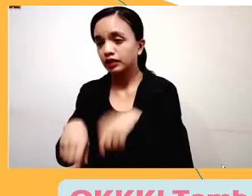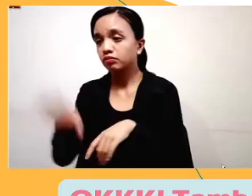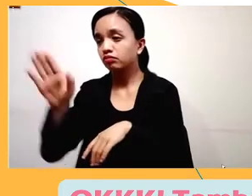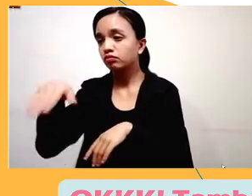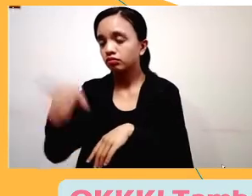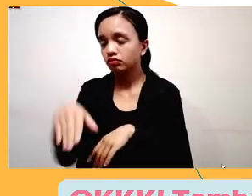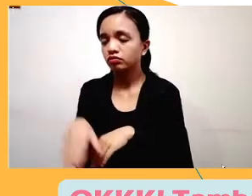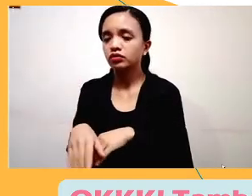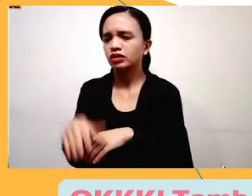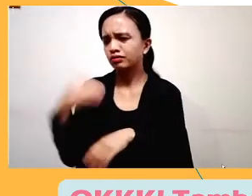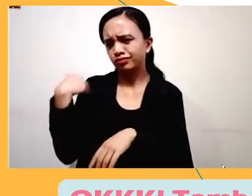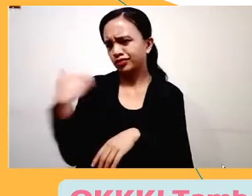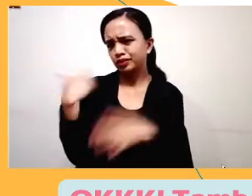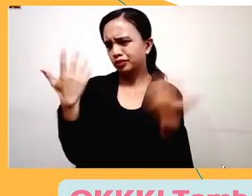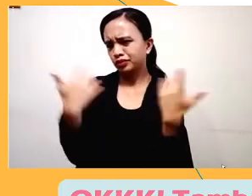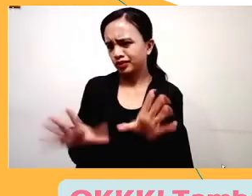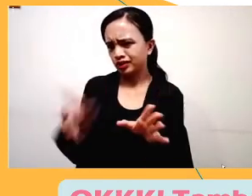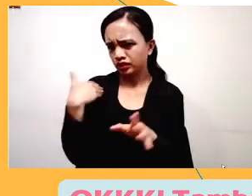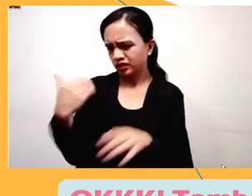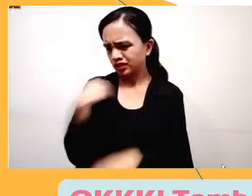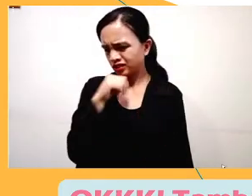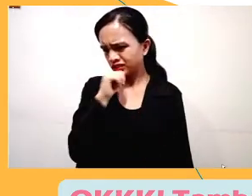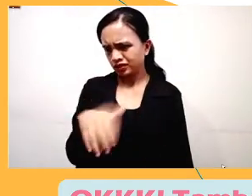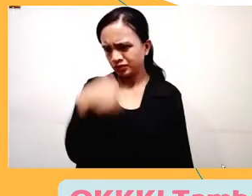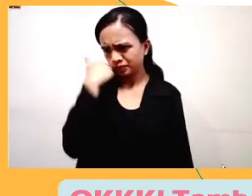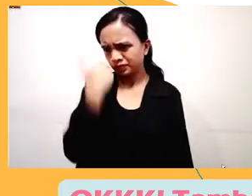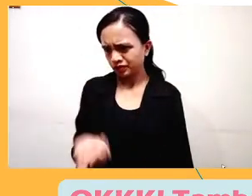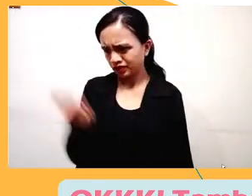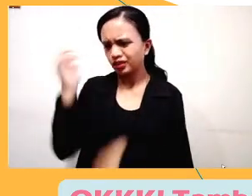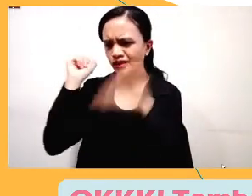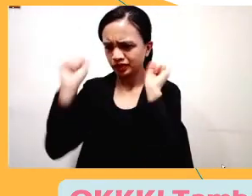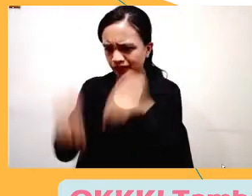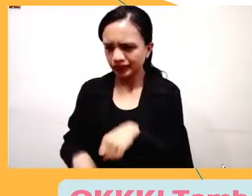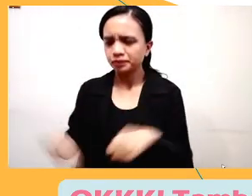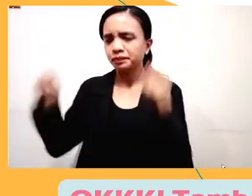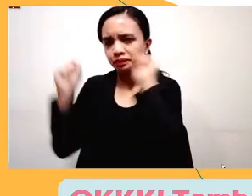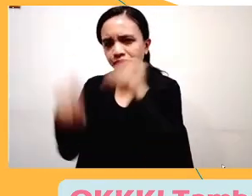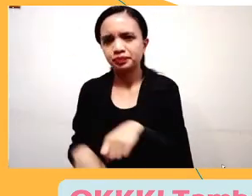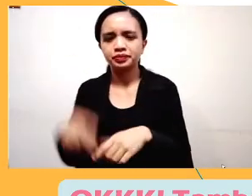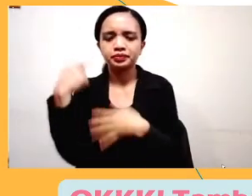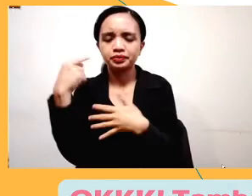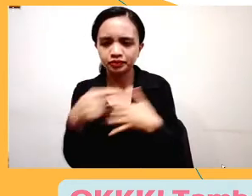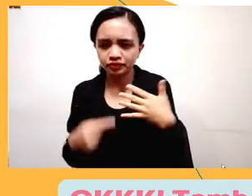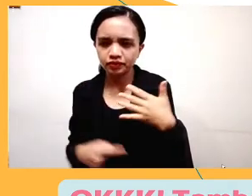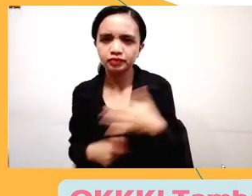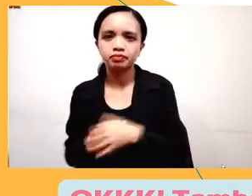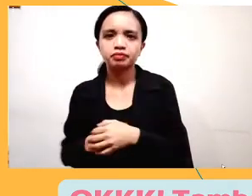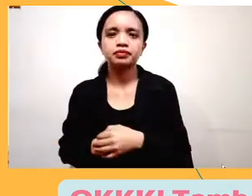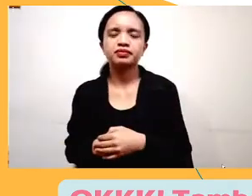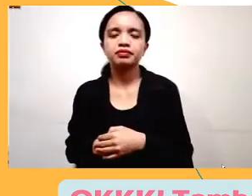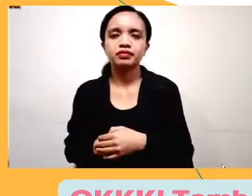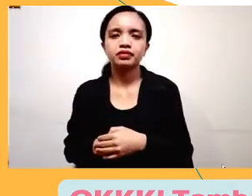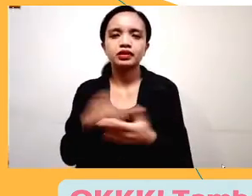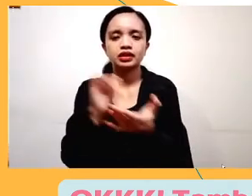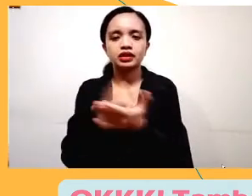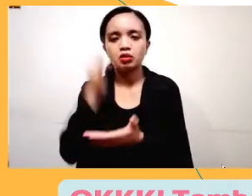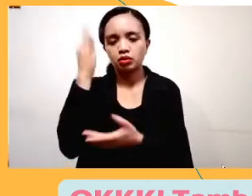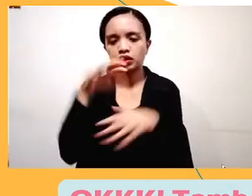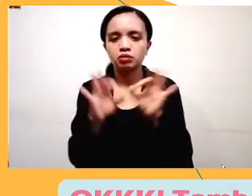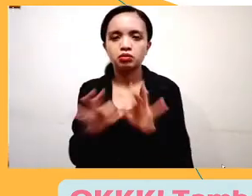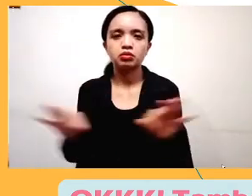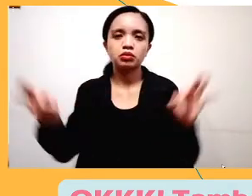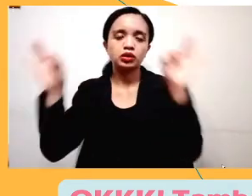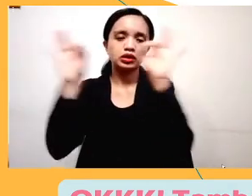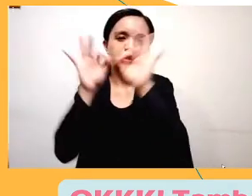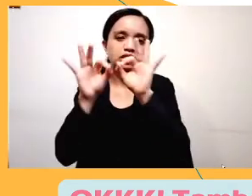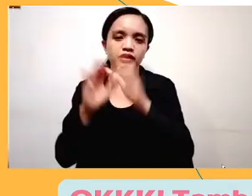of the world. Hindi ka ba mamatay dyan. Kaya mo yan at lahat. You can improve. That's why it's important. Self-criticism